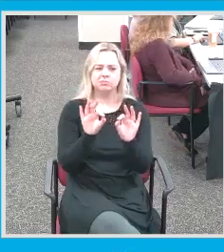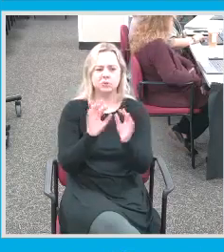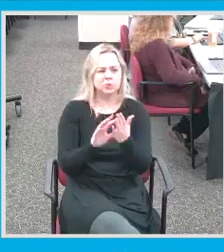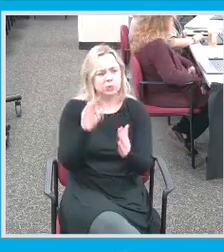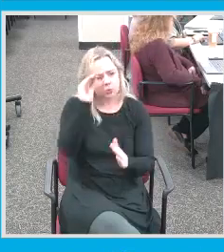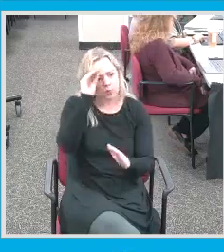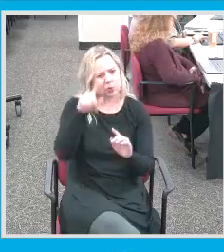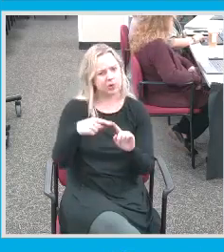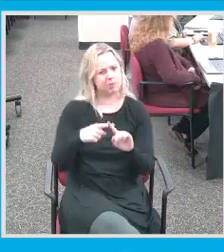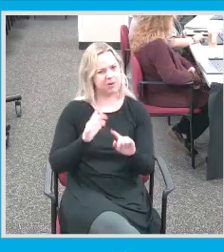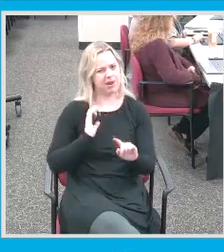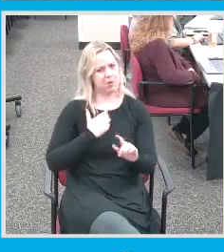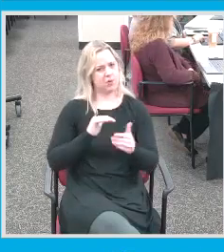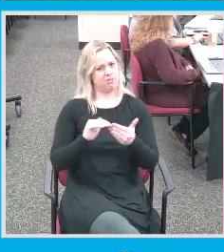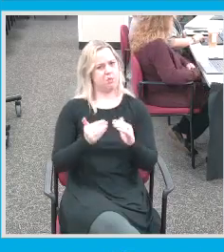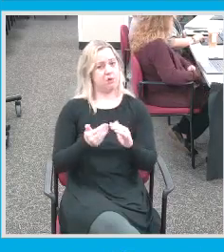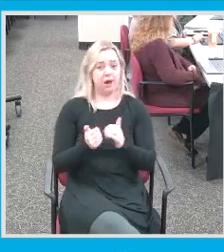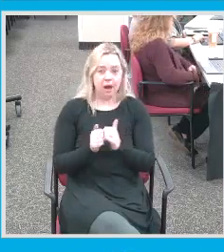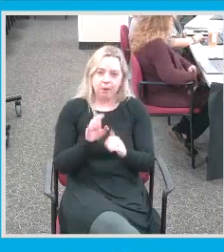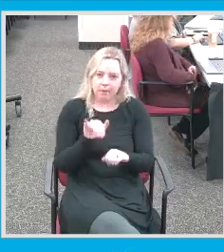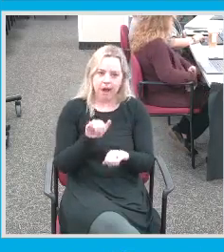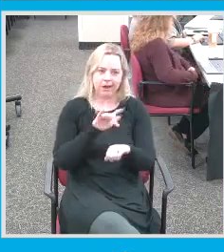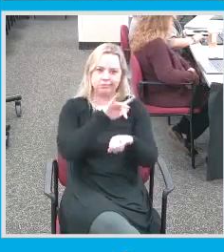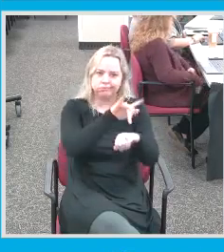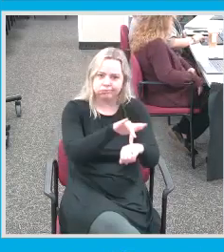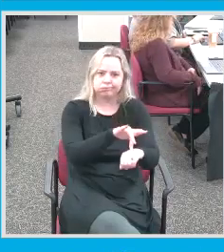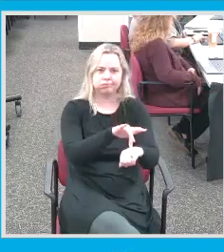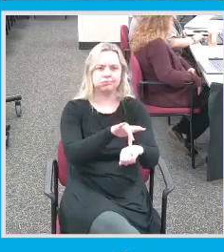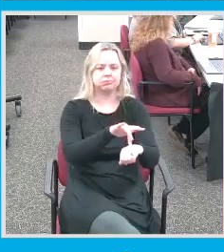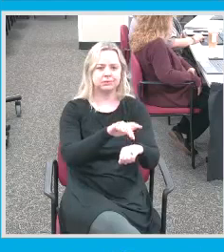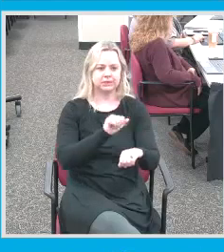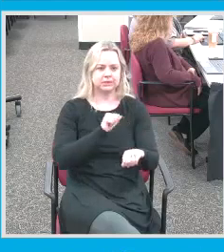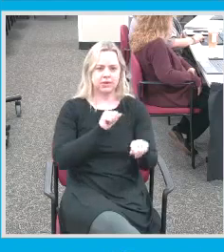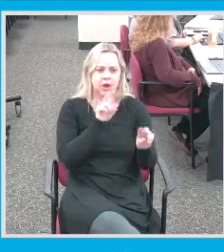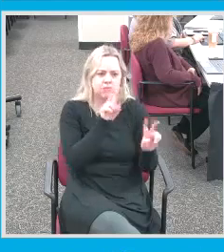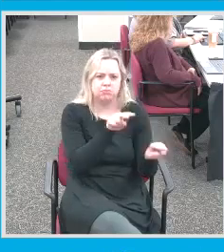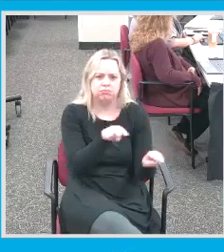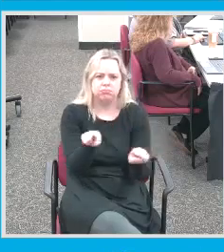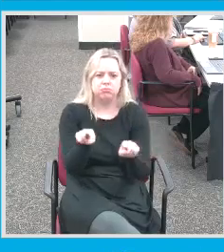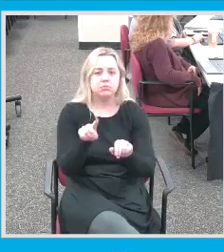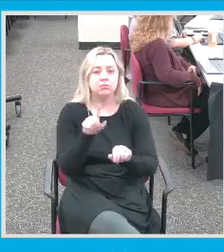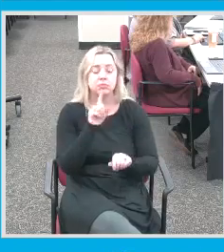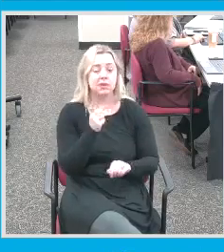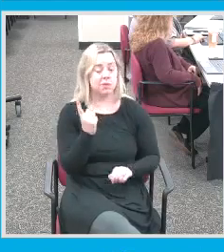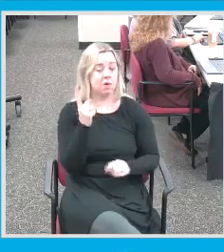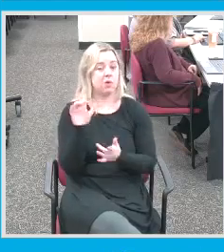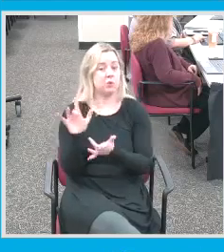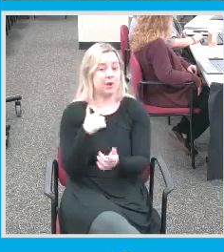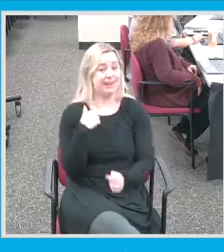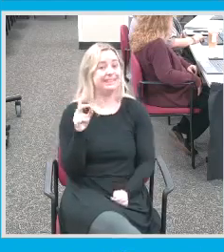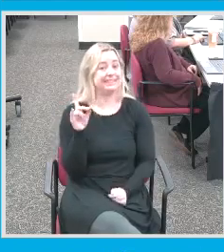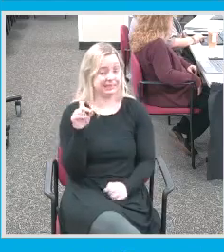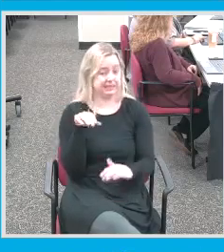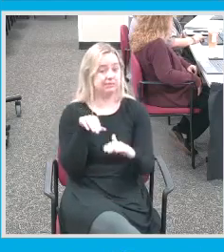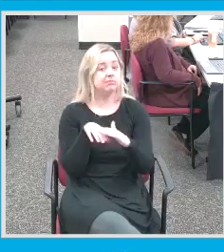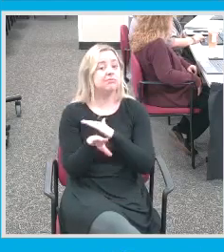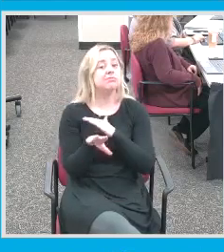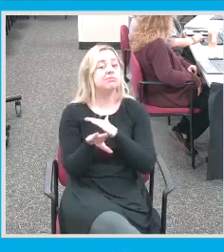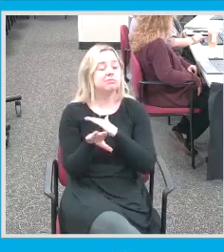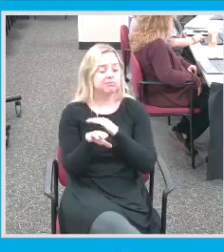community by visiting some of these places, getting tours of them. One fascinating tour that I was able to get when I was the fire chief